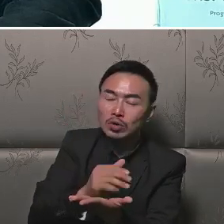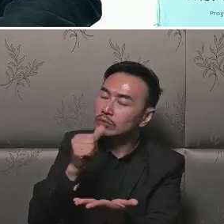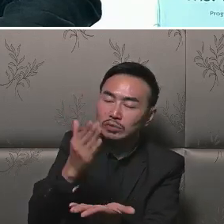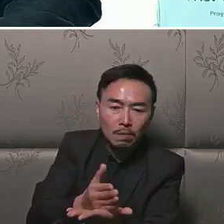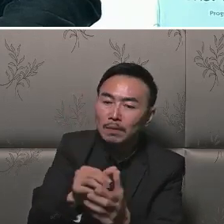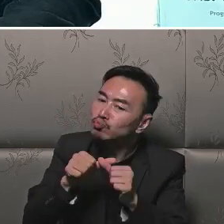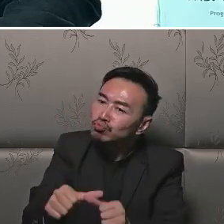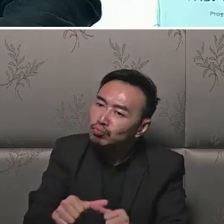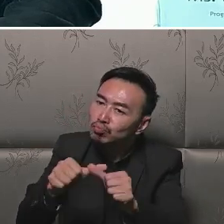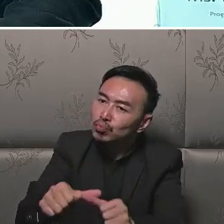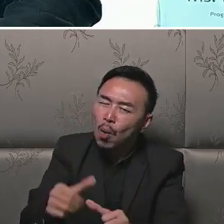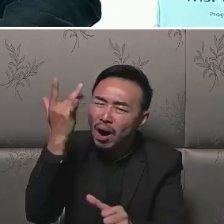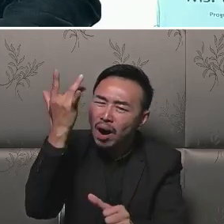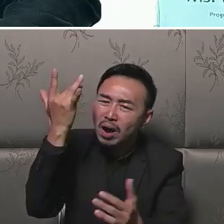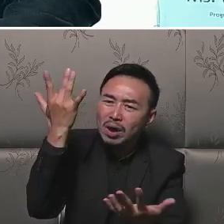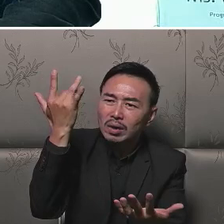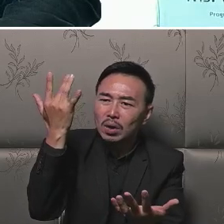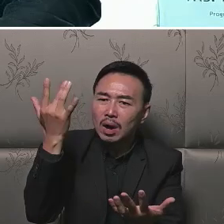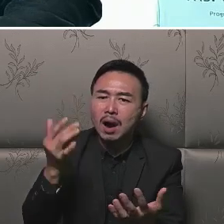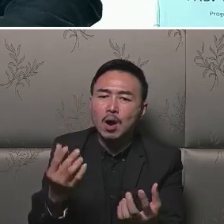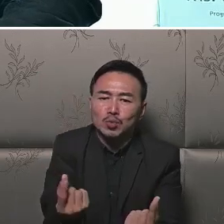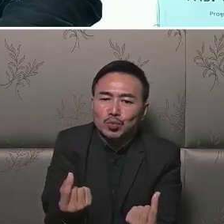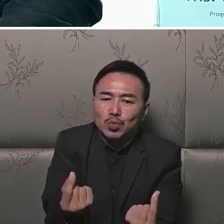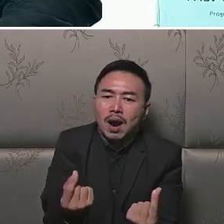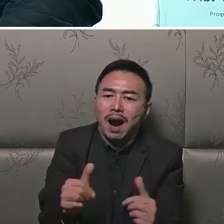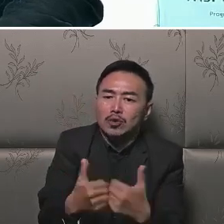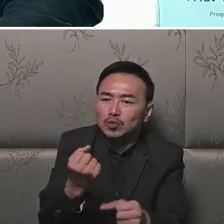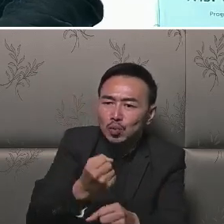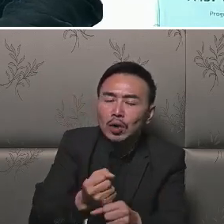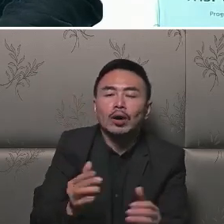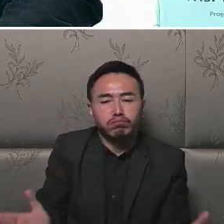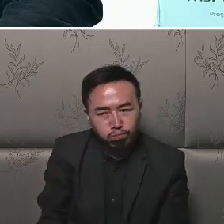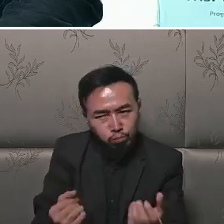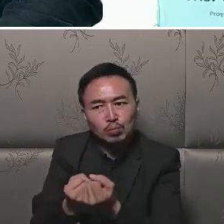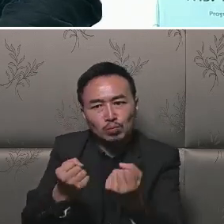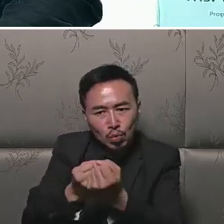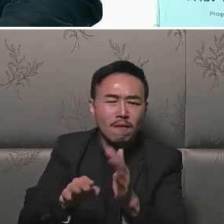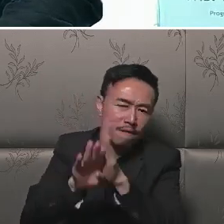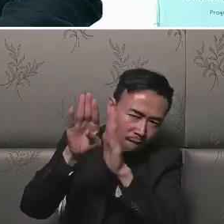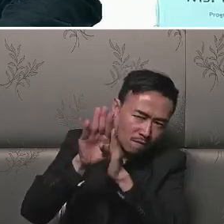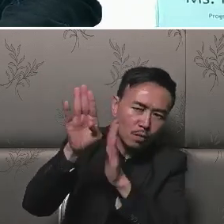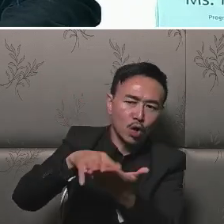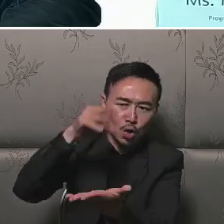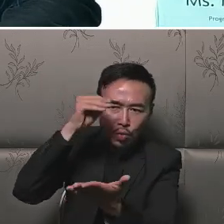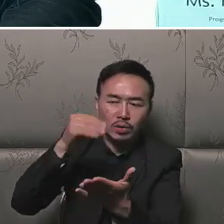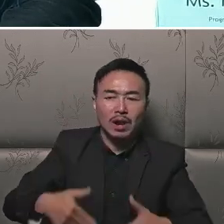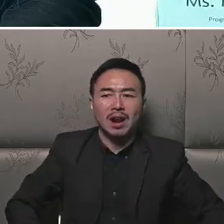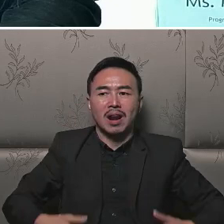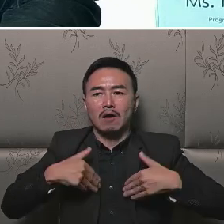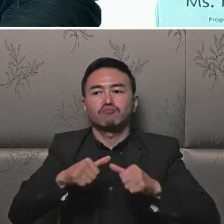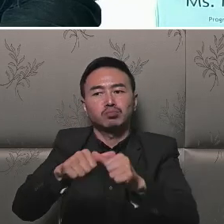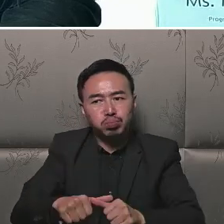outcomes and to achieve 0% dropout. Everyone should be in school, and everyone is aware that every